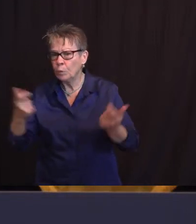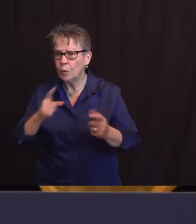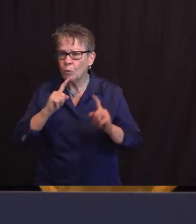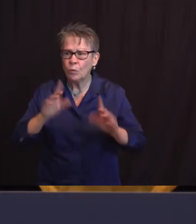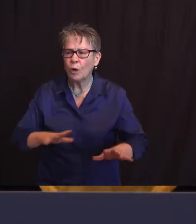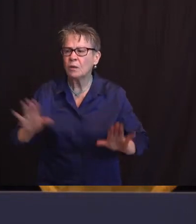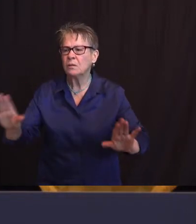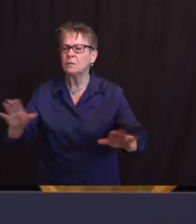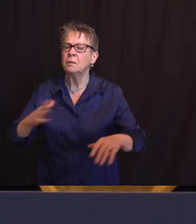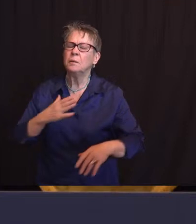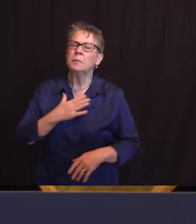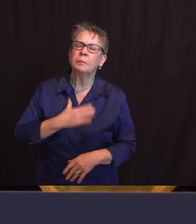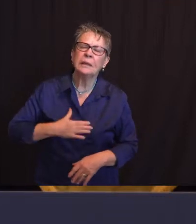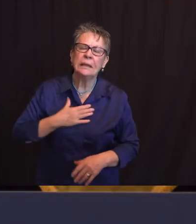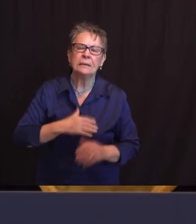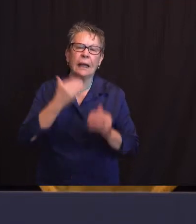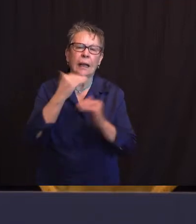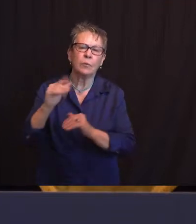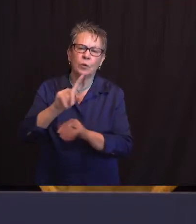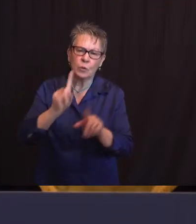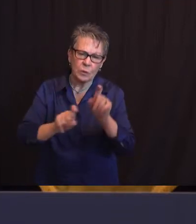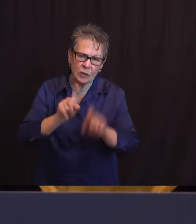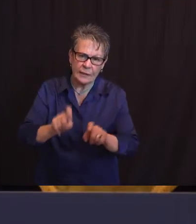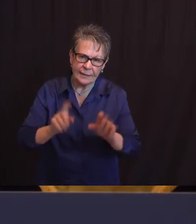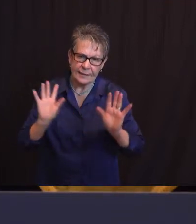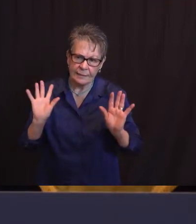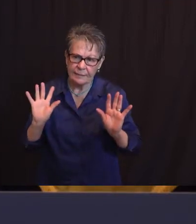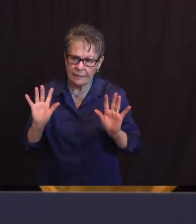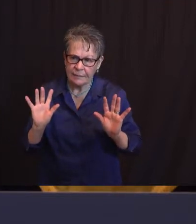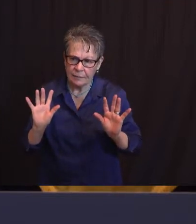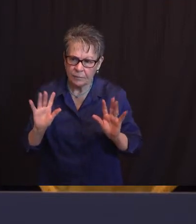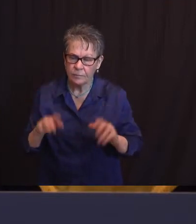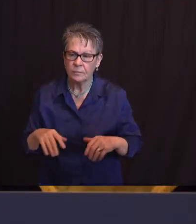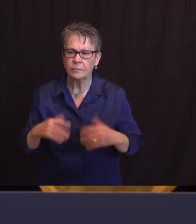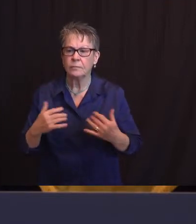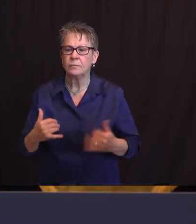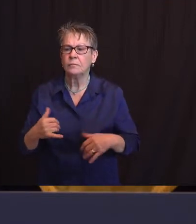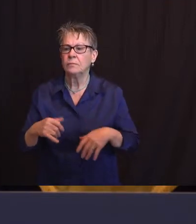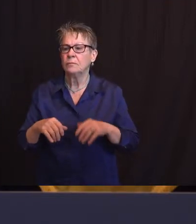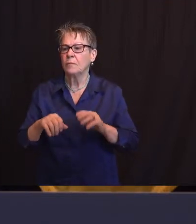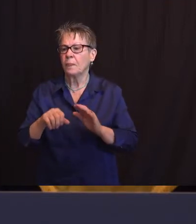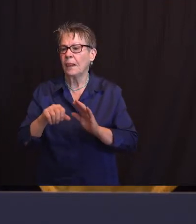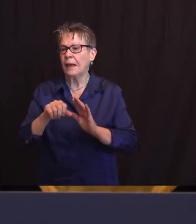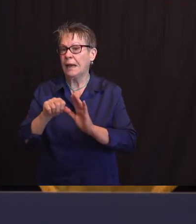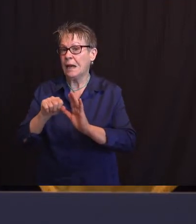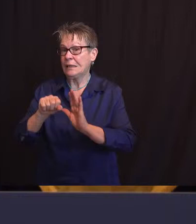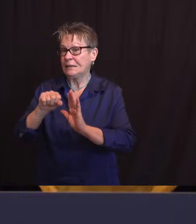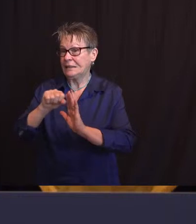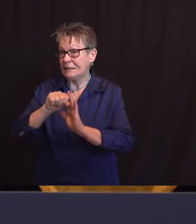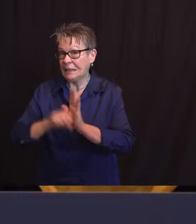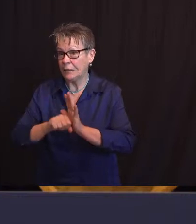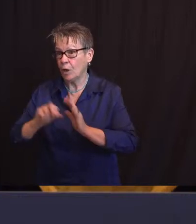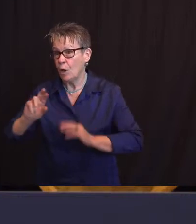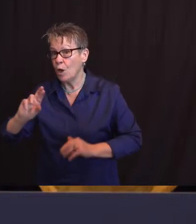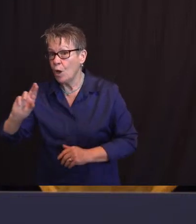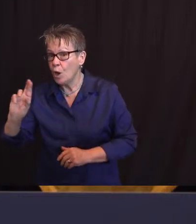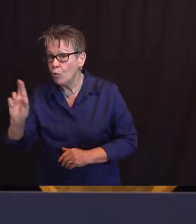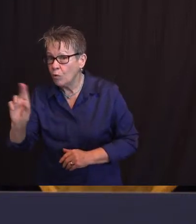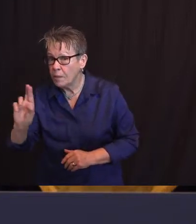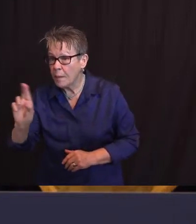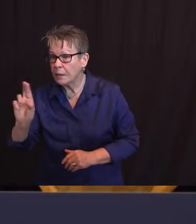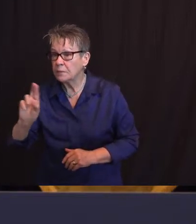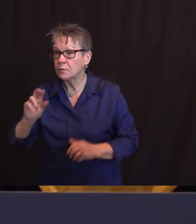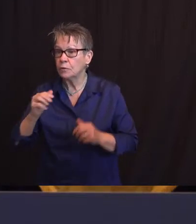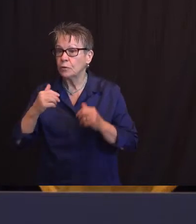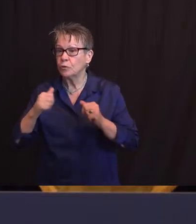afternoon. State Republicans are trying to link Andrew Cuomo's nursing home deaths and New Jersey's. They say that